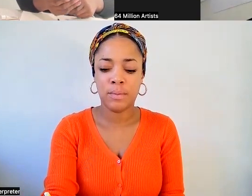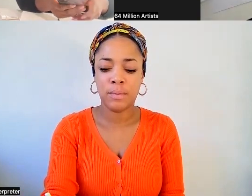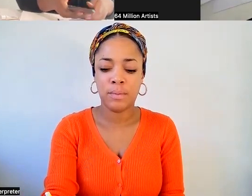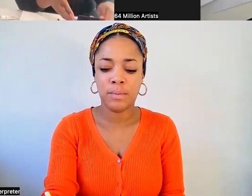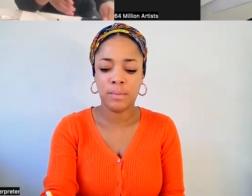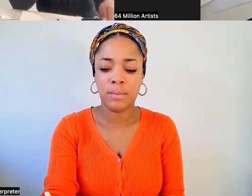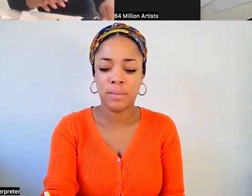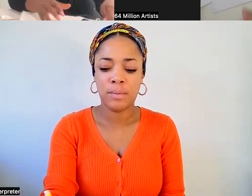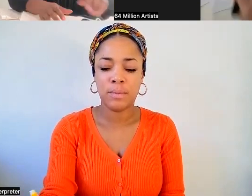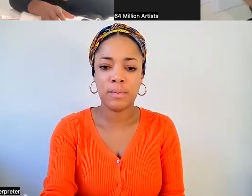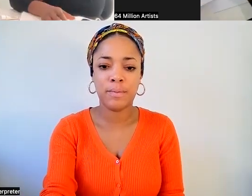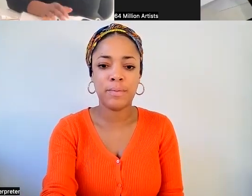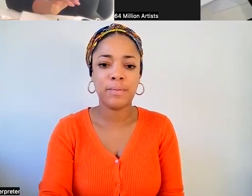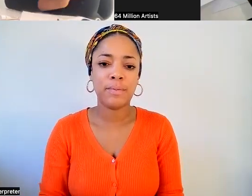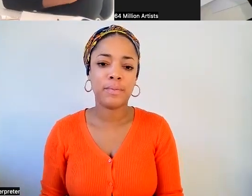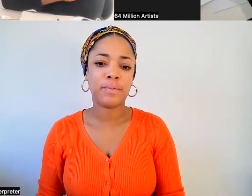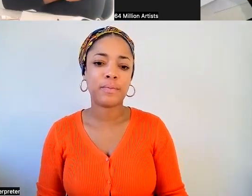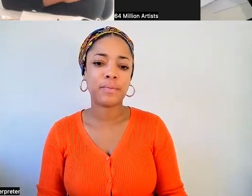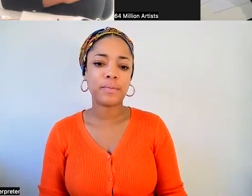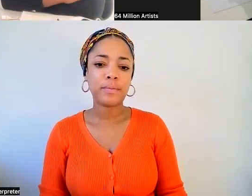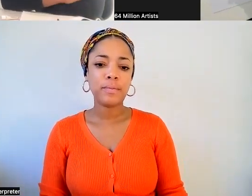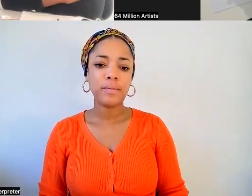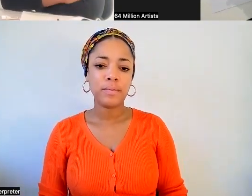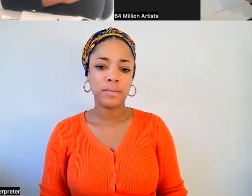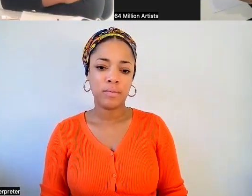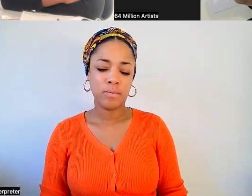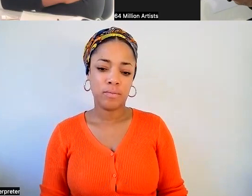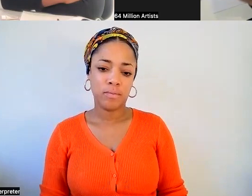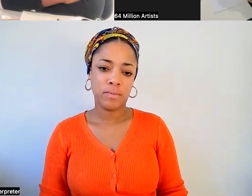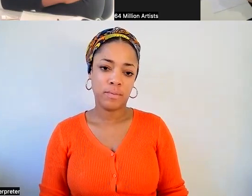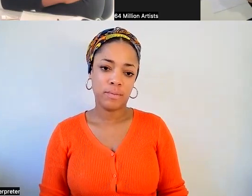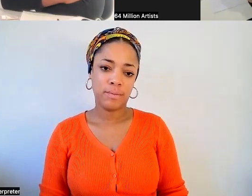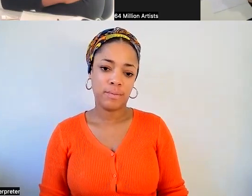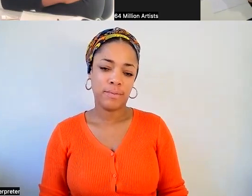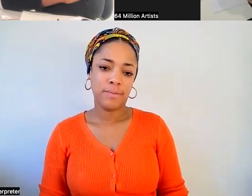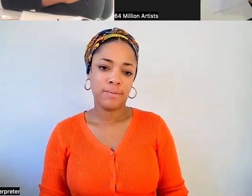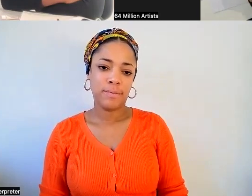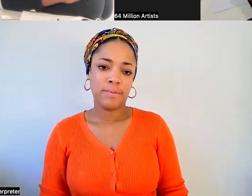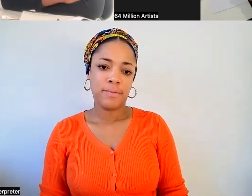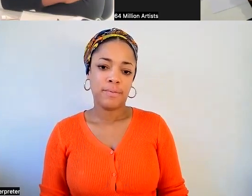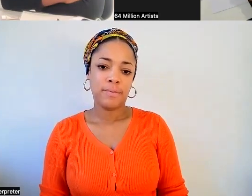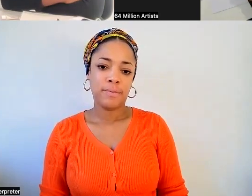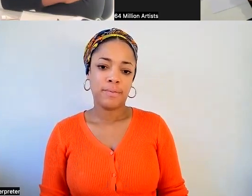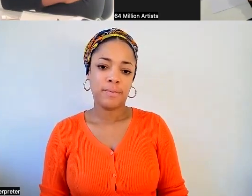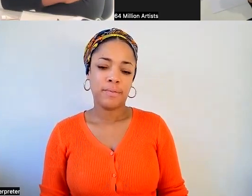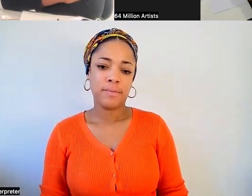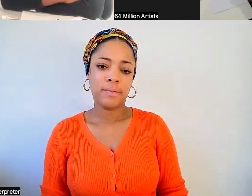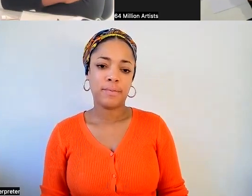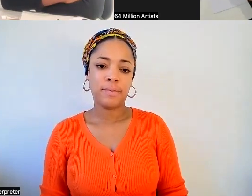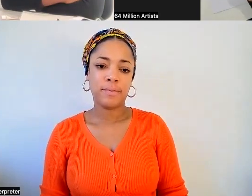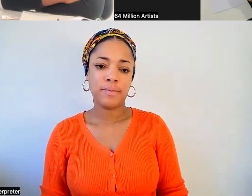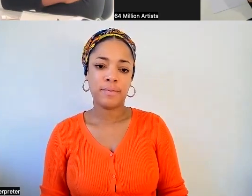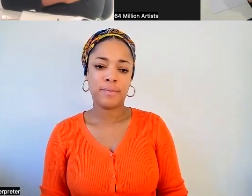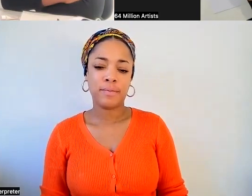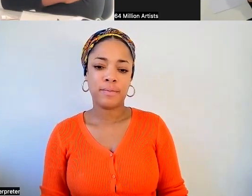there. Michael, you must lie down and go to sleep. Army camp bed, hard, gritty canvas, under the hairy blanket, under the